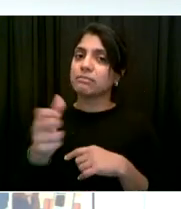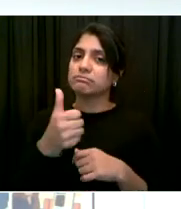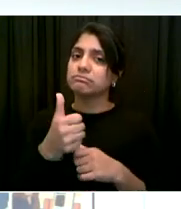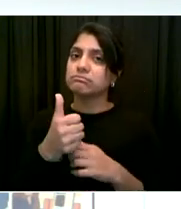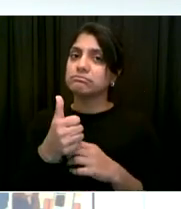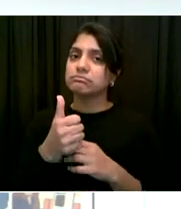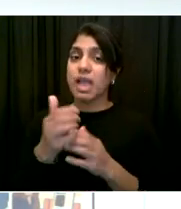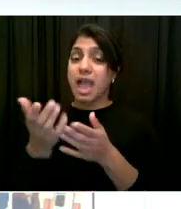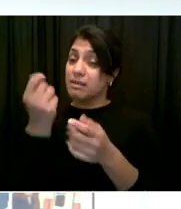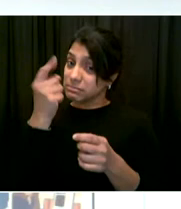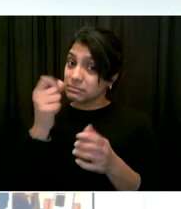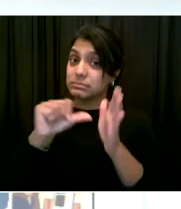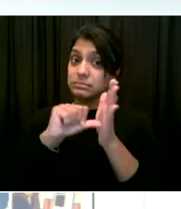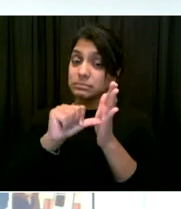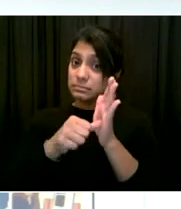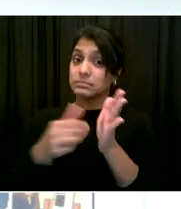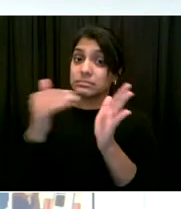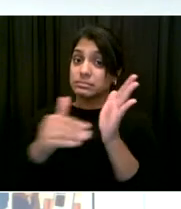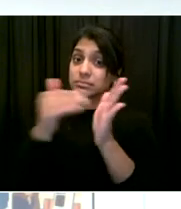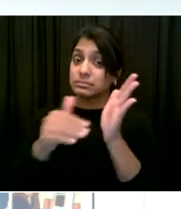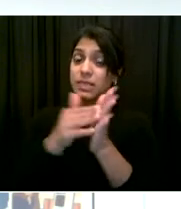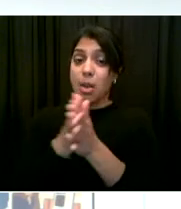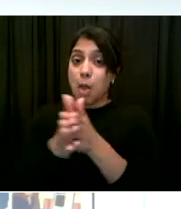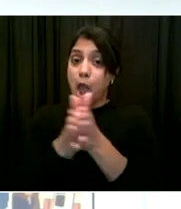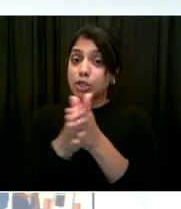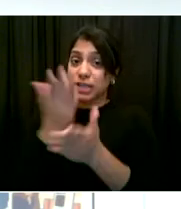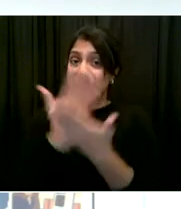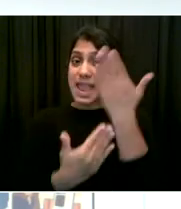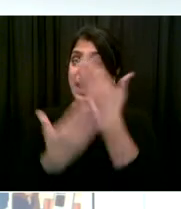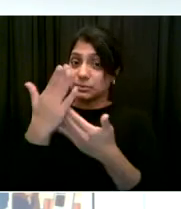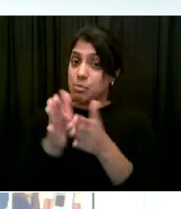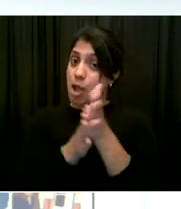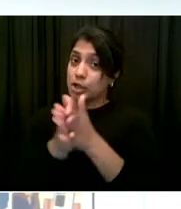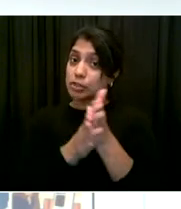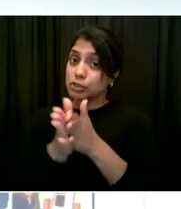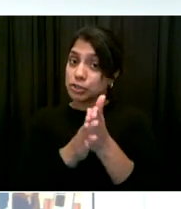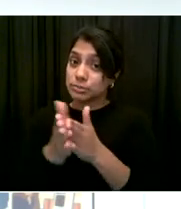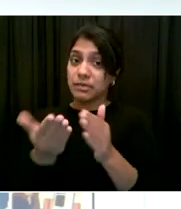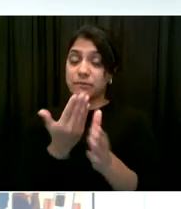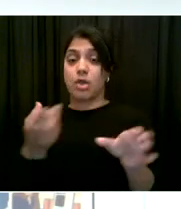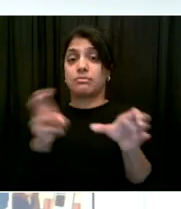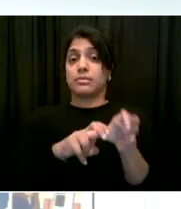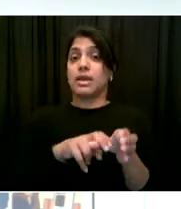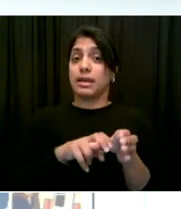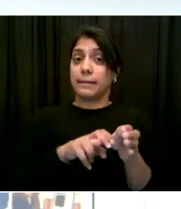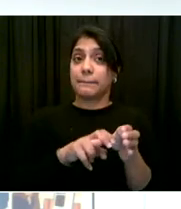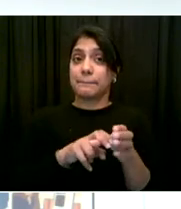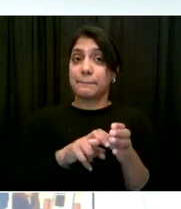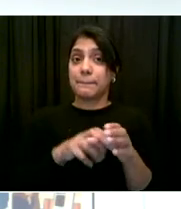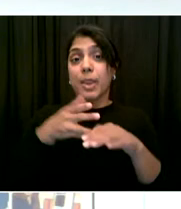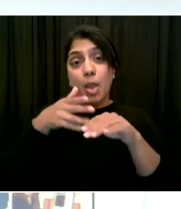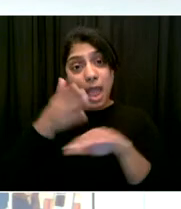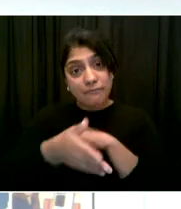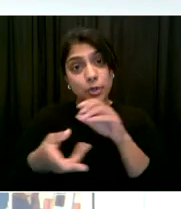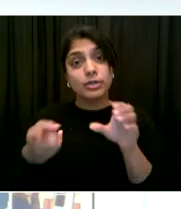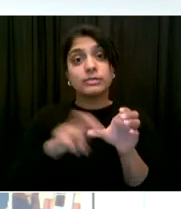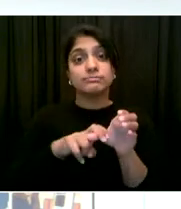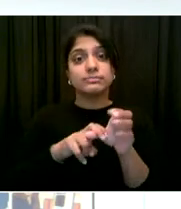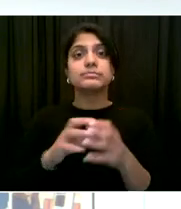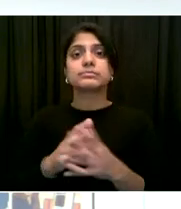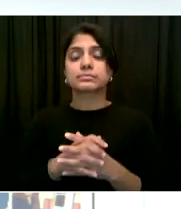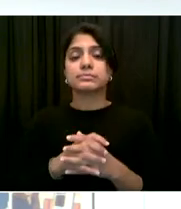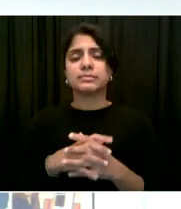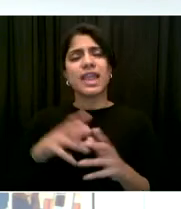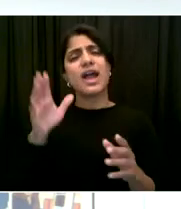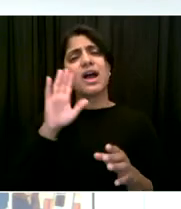people do have to calibrate their individual risk. And the most important consideration is the vulnerability either